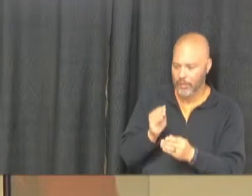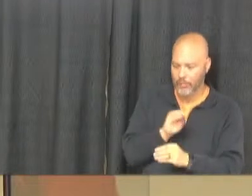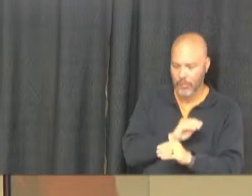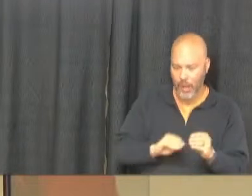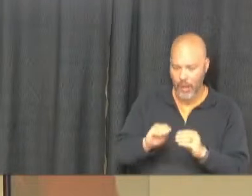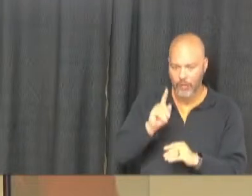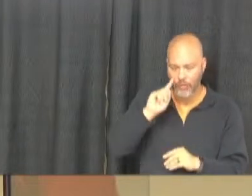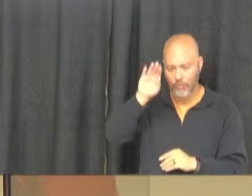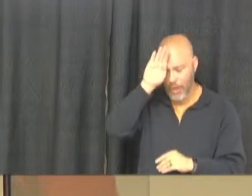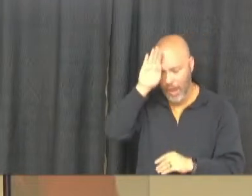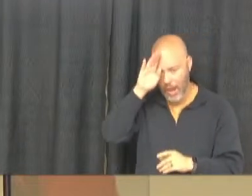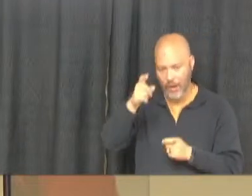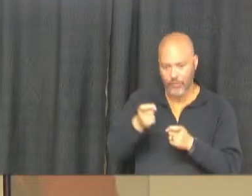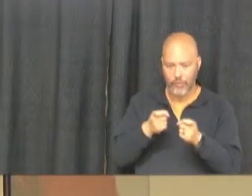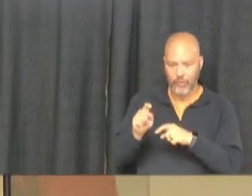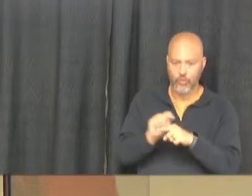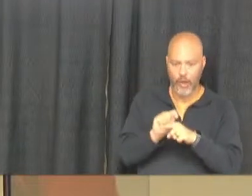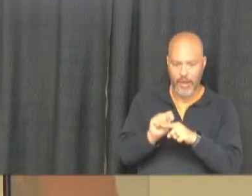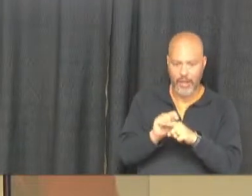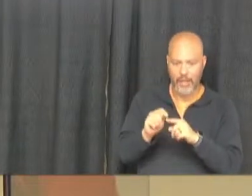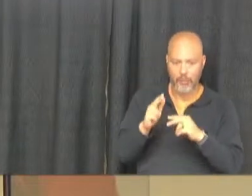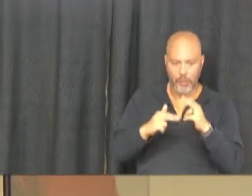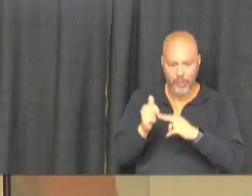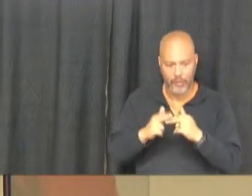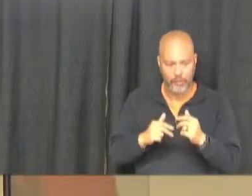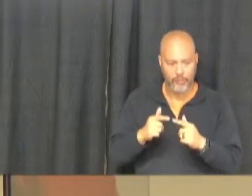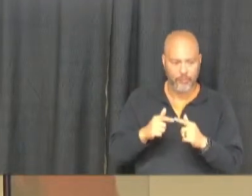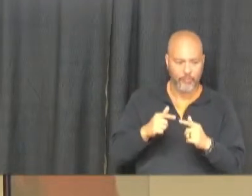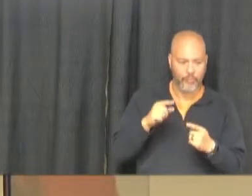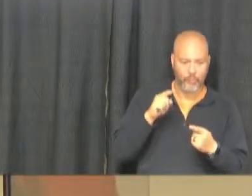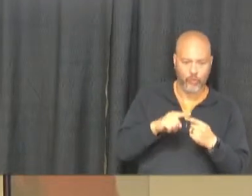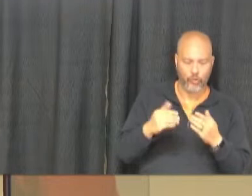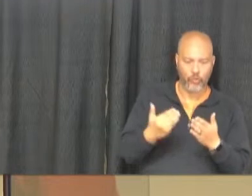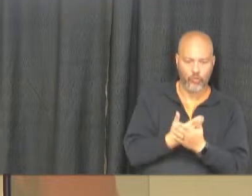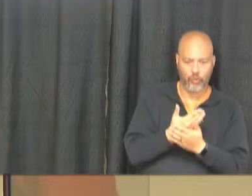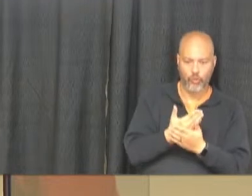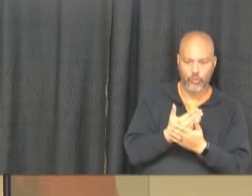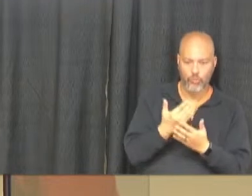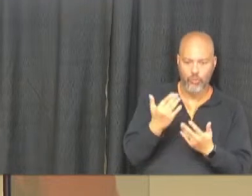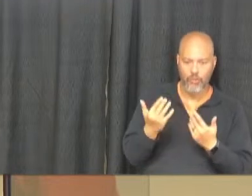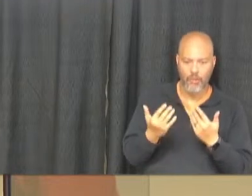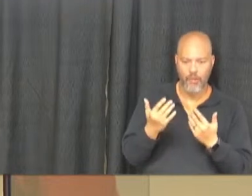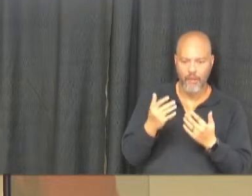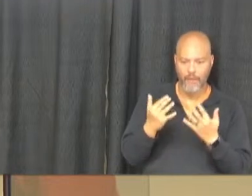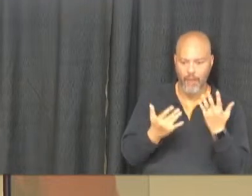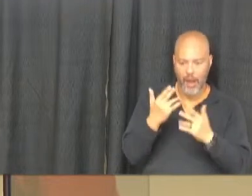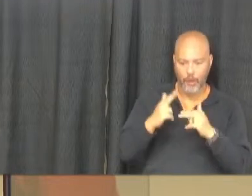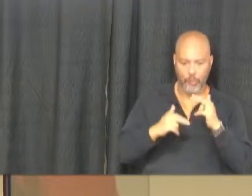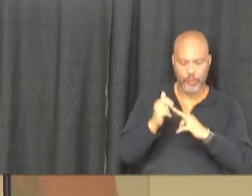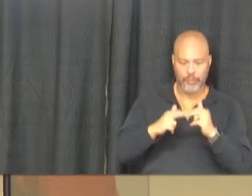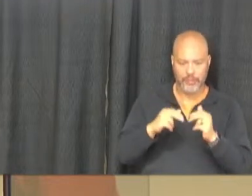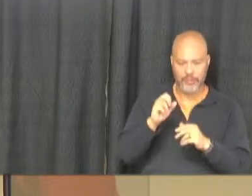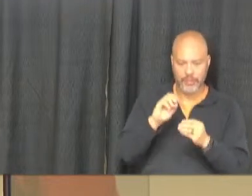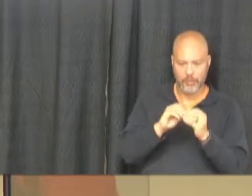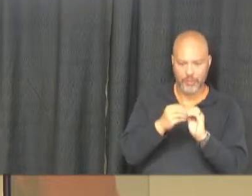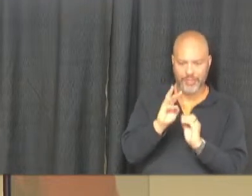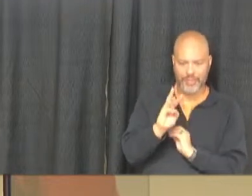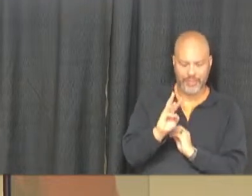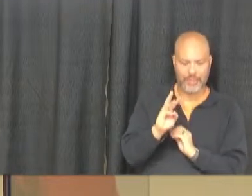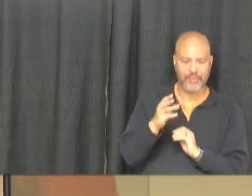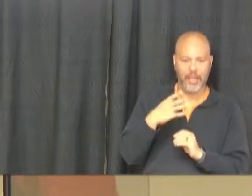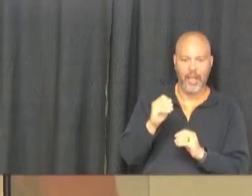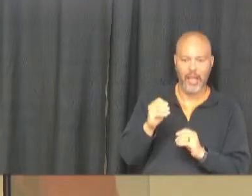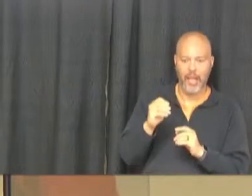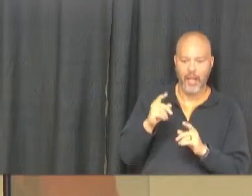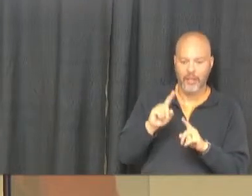fire admin and training facility, some of it to the new Fire Station 6, which is what we talked about earlier. Then